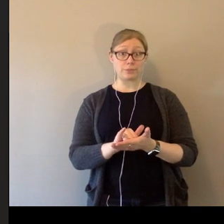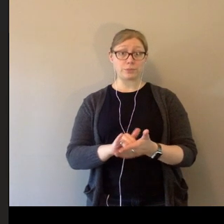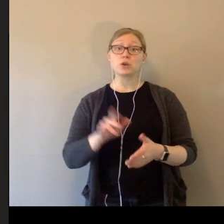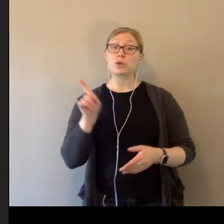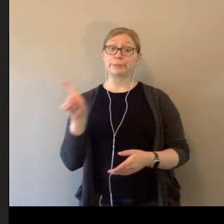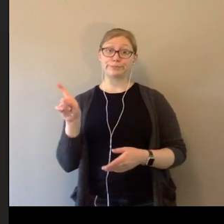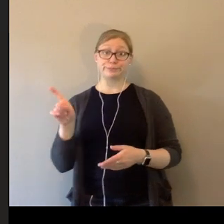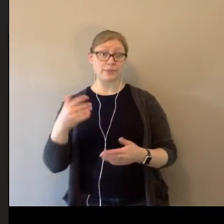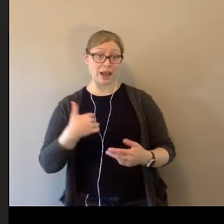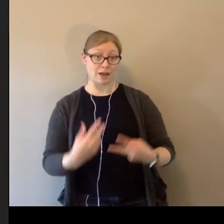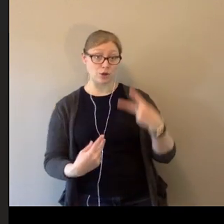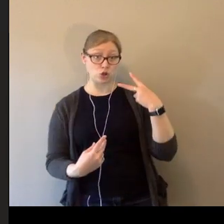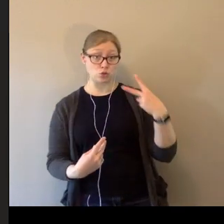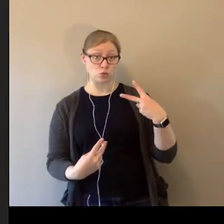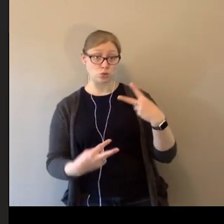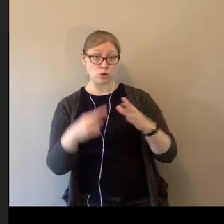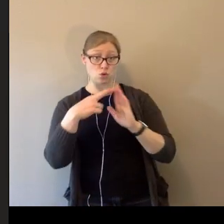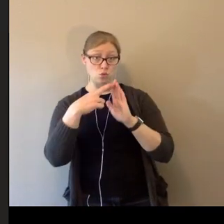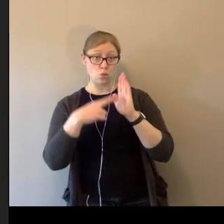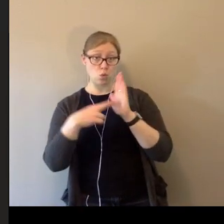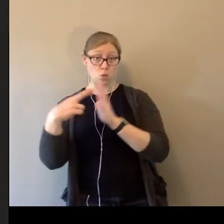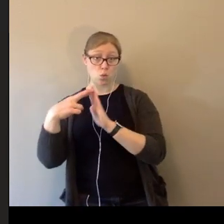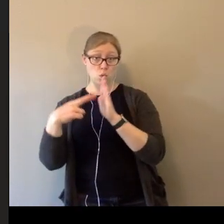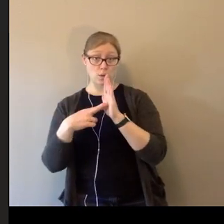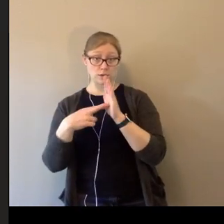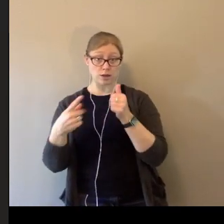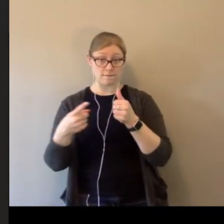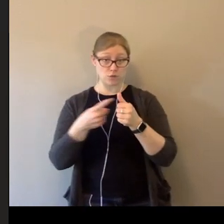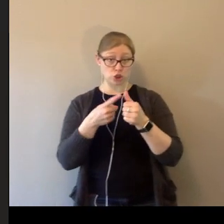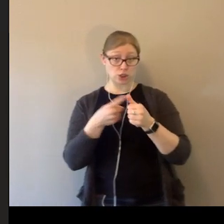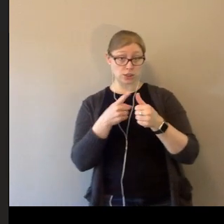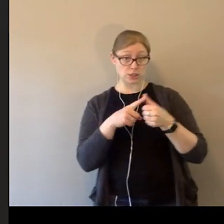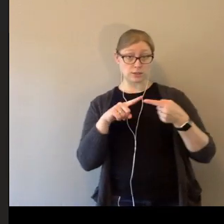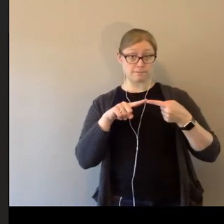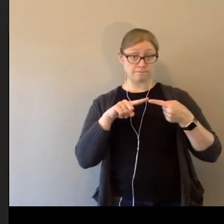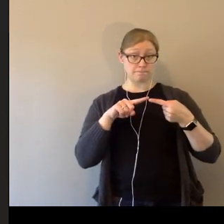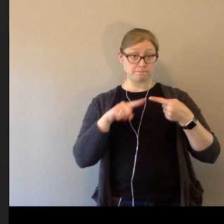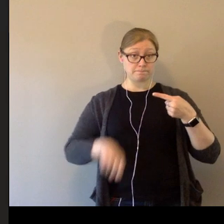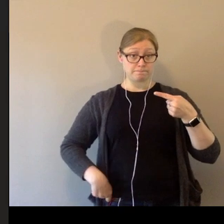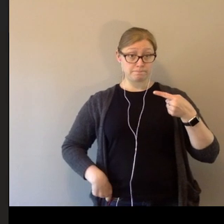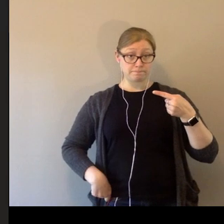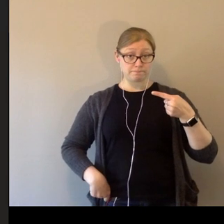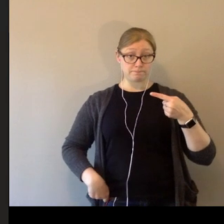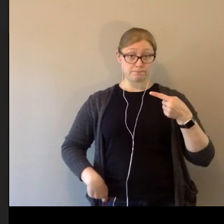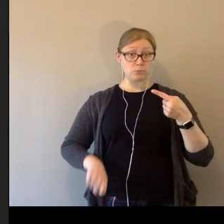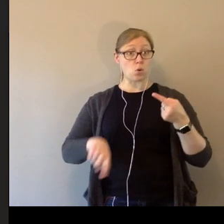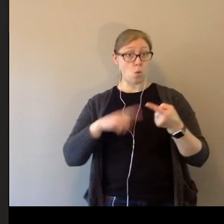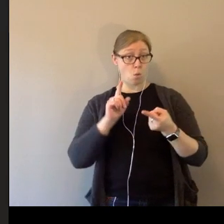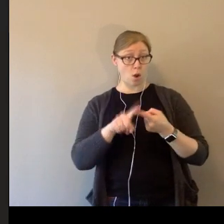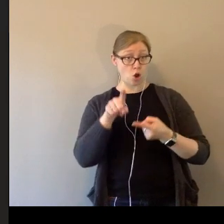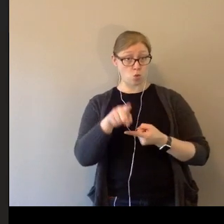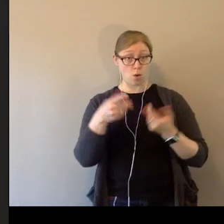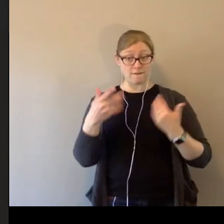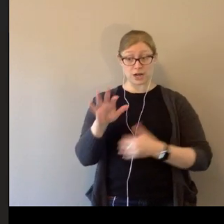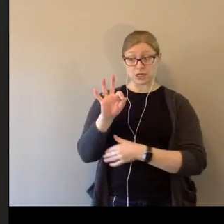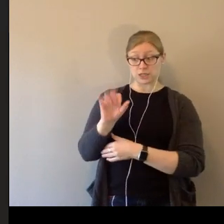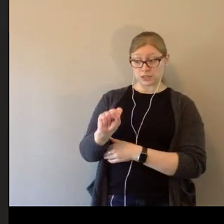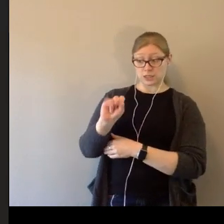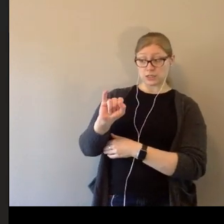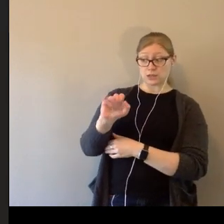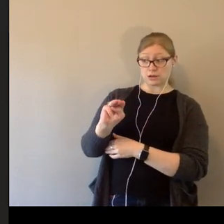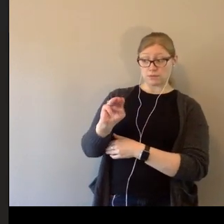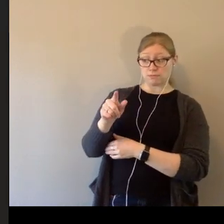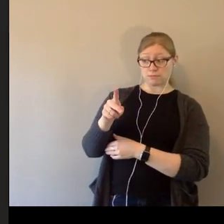for simplifying a radical. The first is that when you have simplified it, the radical's going to have no